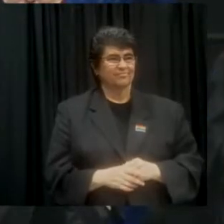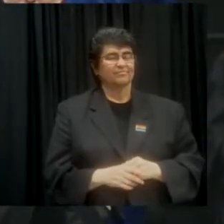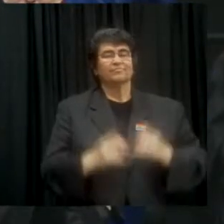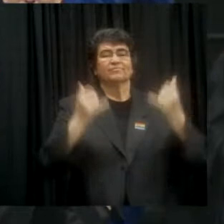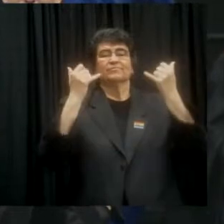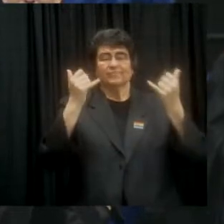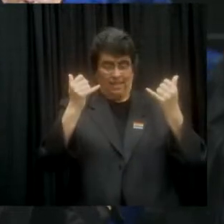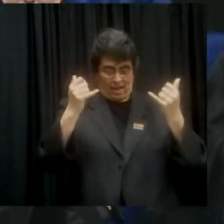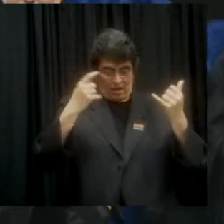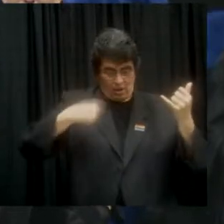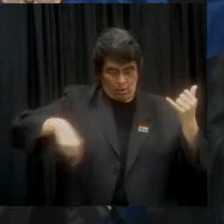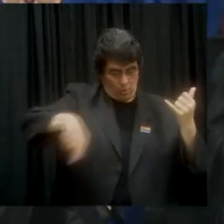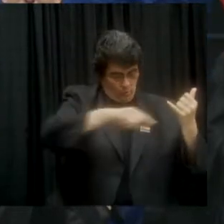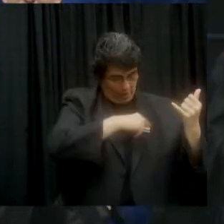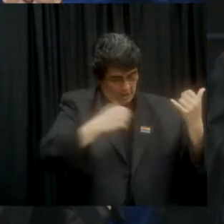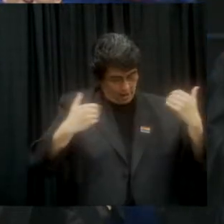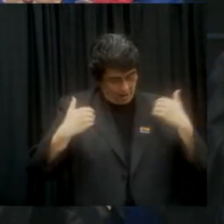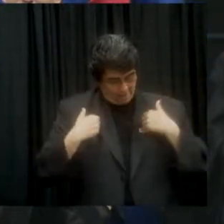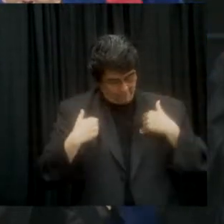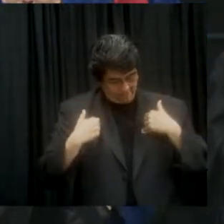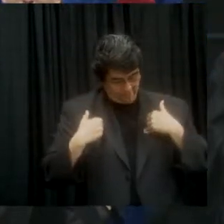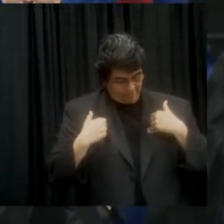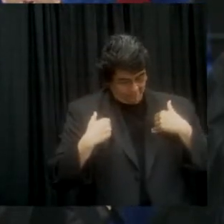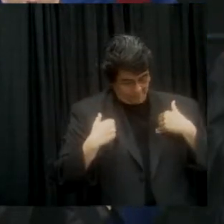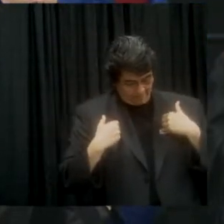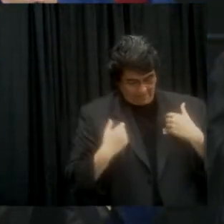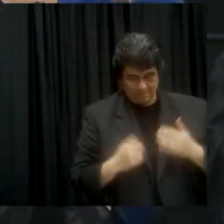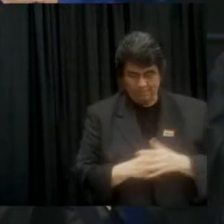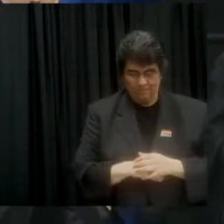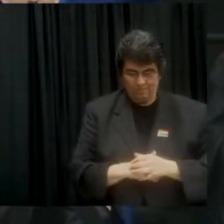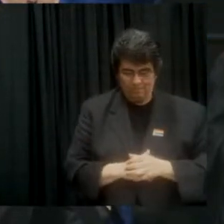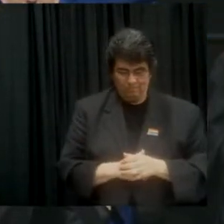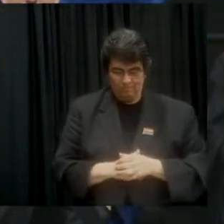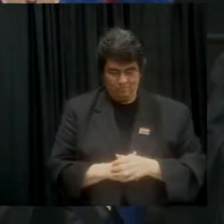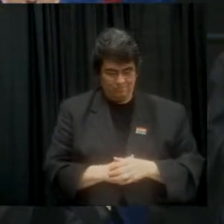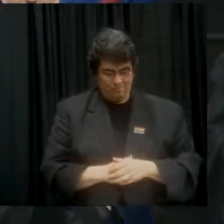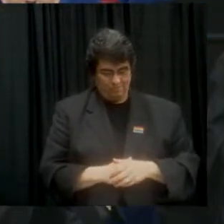Now that we all got our diplomas, it's just our last step.